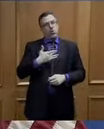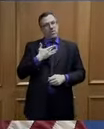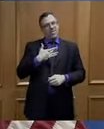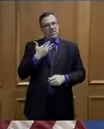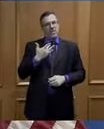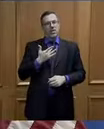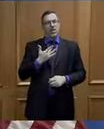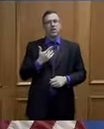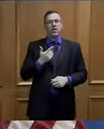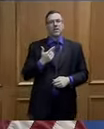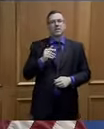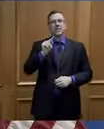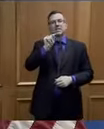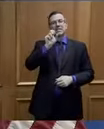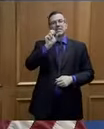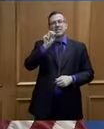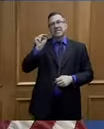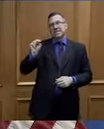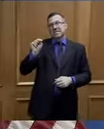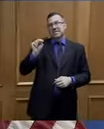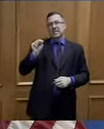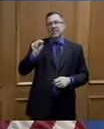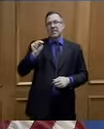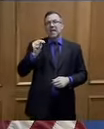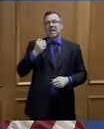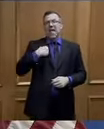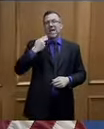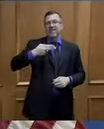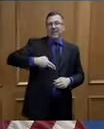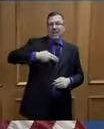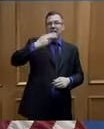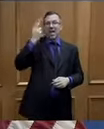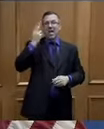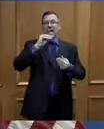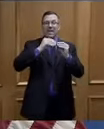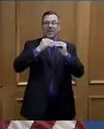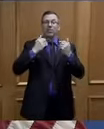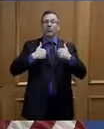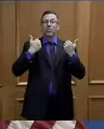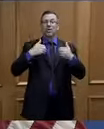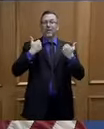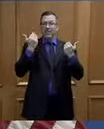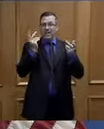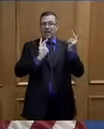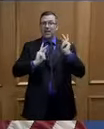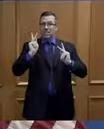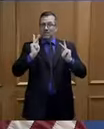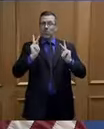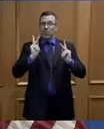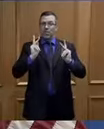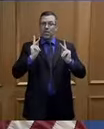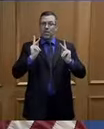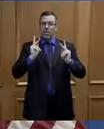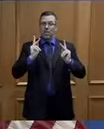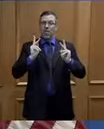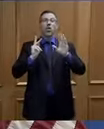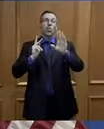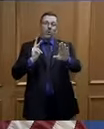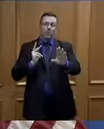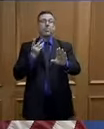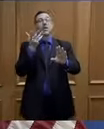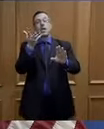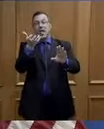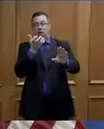are disproportionately higher in the younger age groups, and so I want to take this opportunity to call out